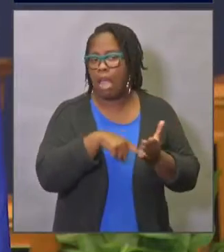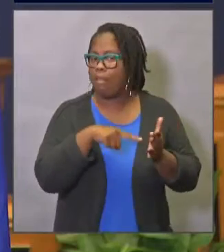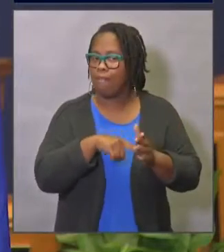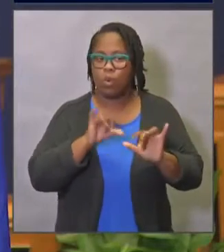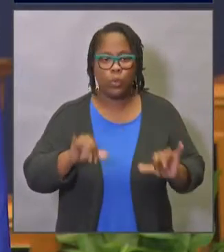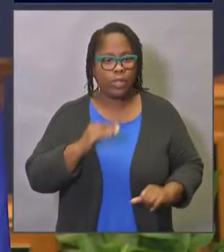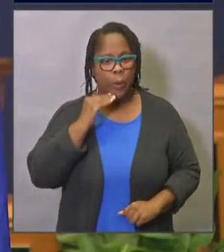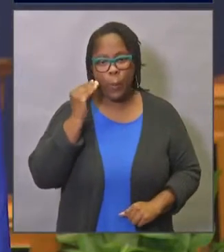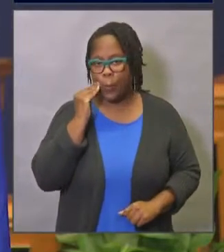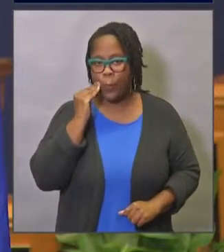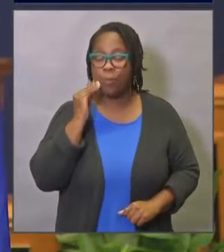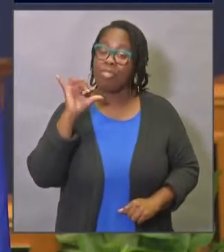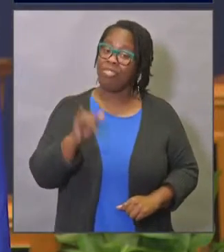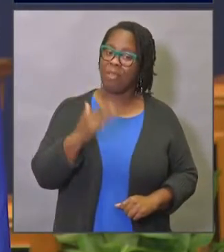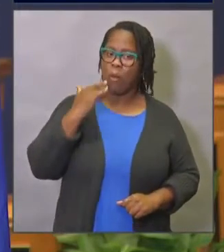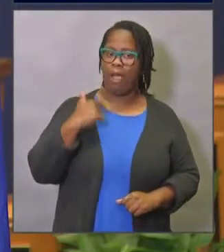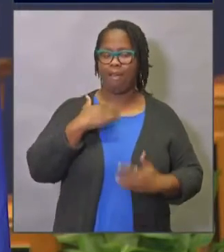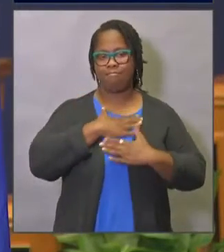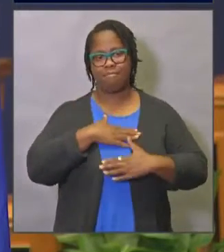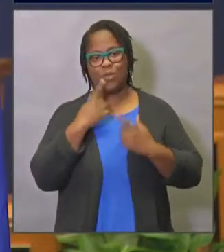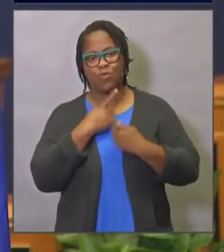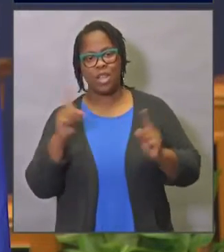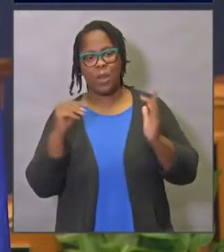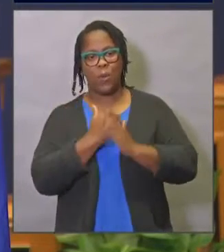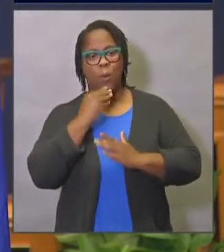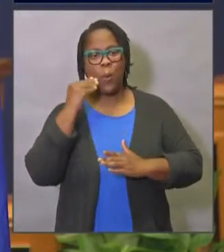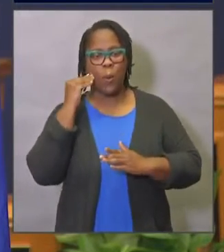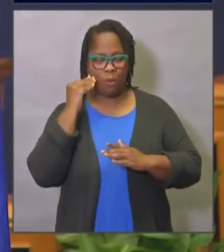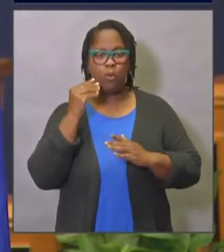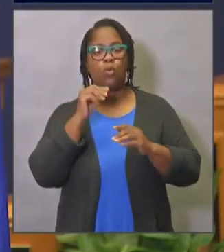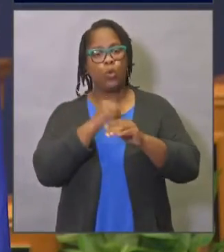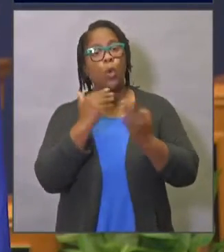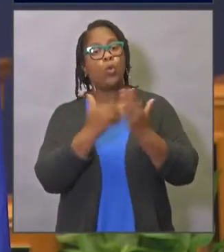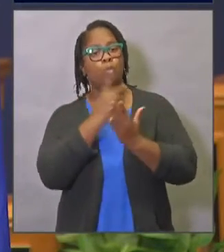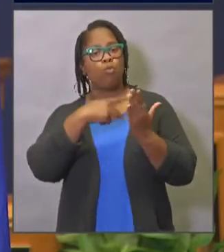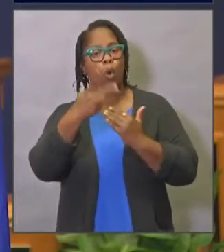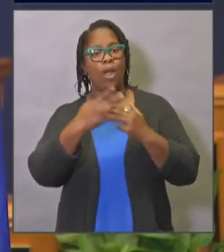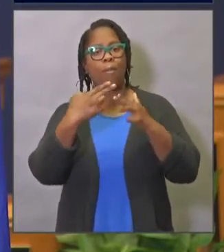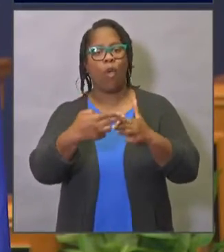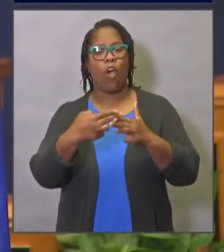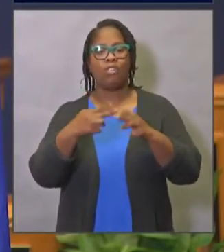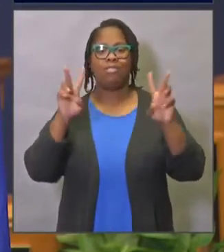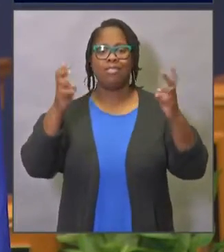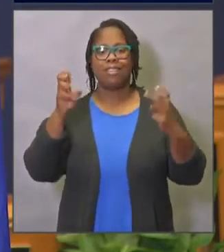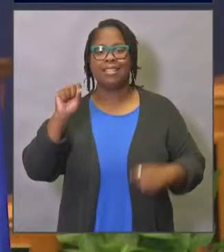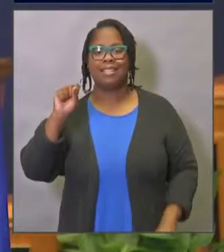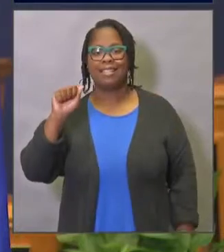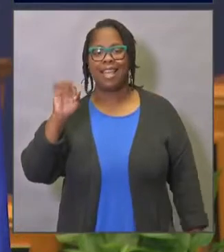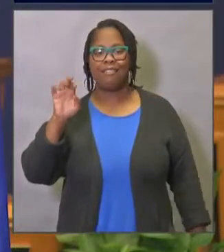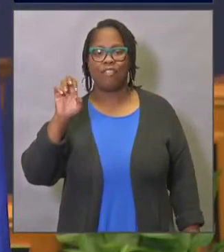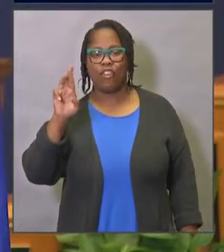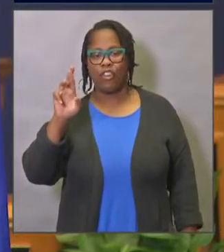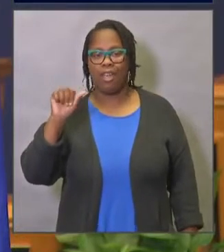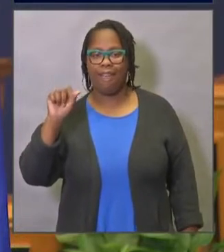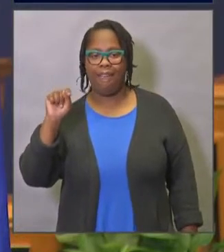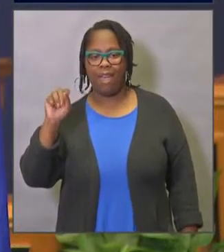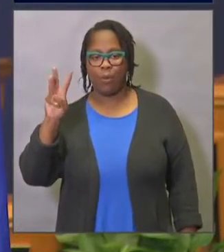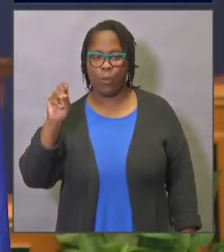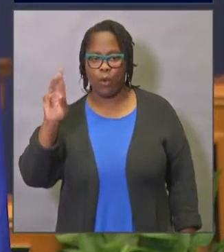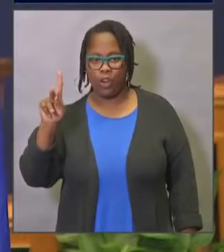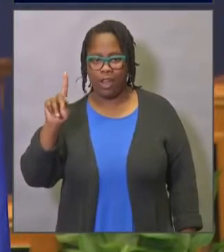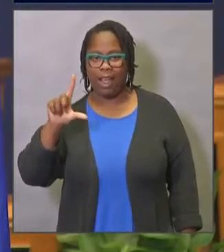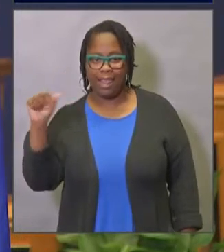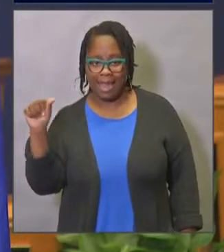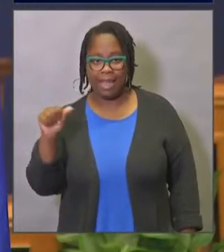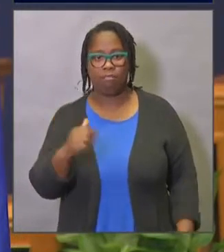I'm pleased to announce a new program called Safer at Work, LA, thanks to our Workforce Development, Aging, and Community Service Department